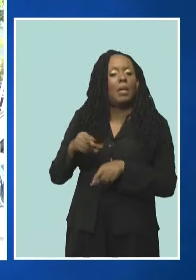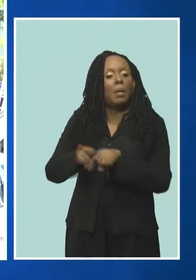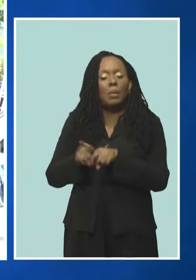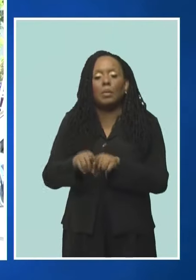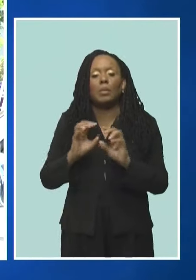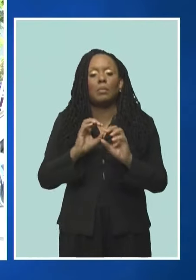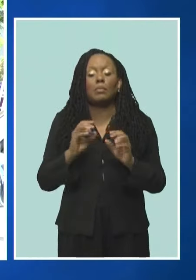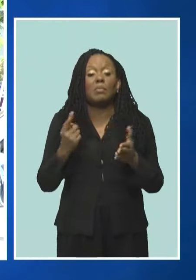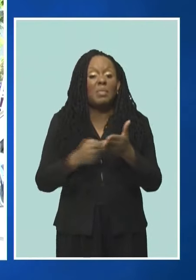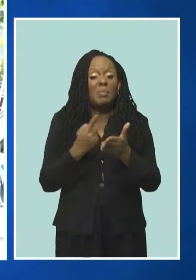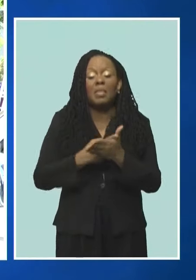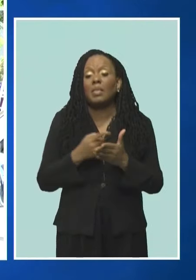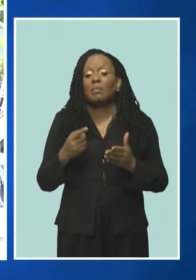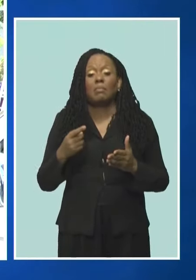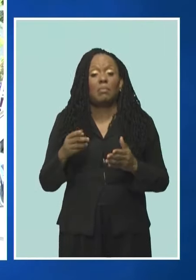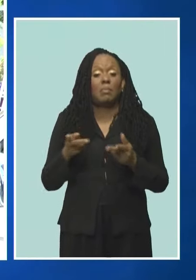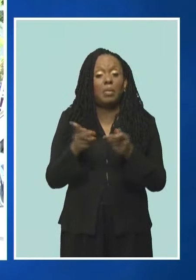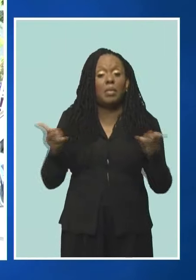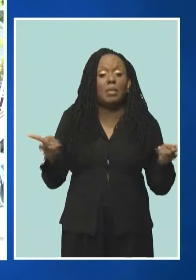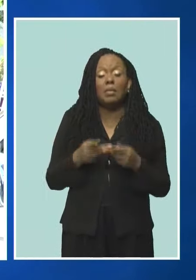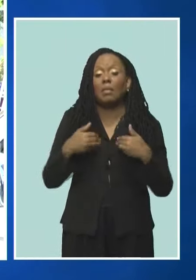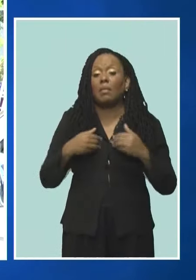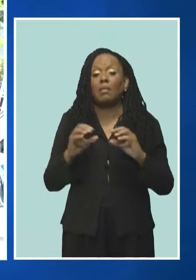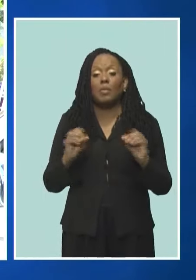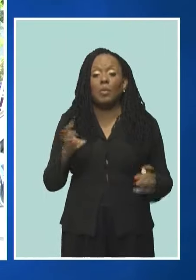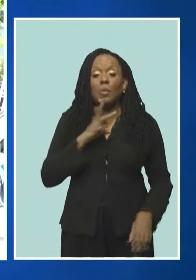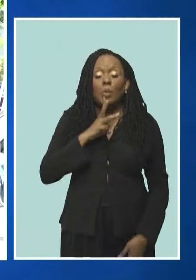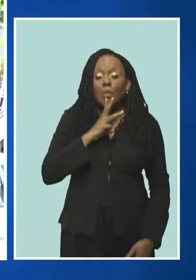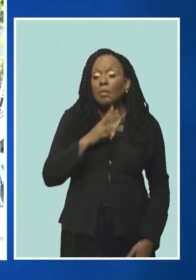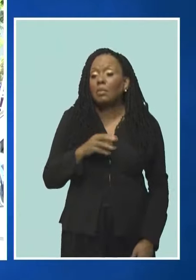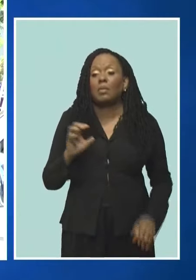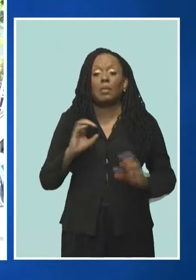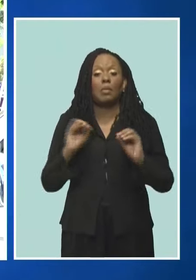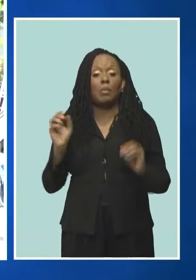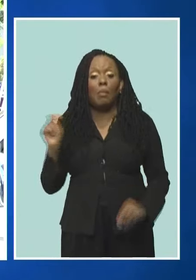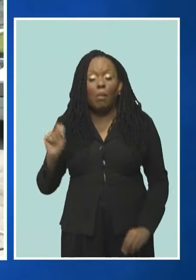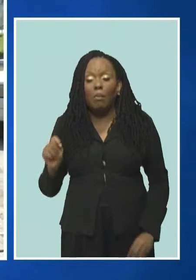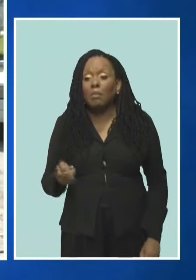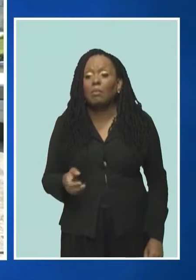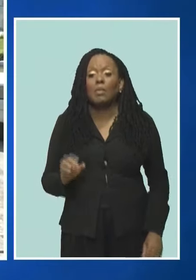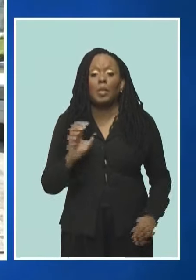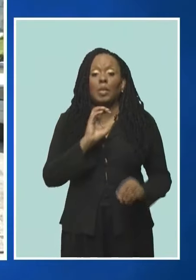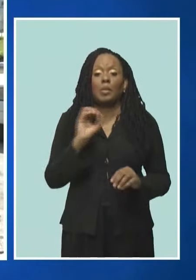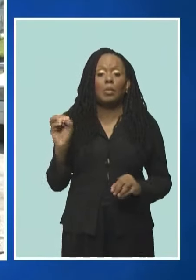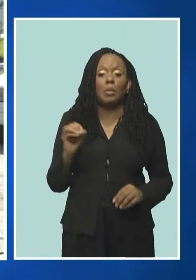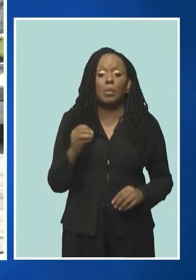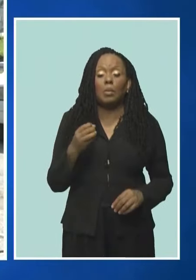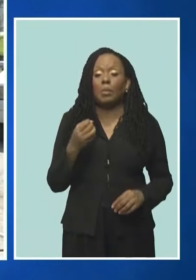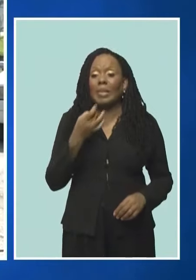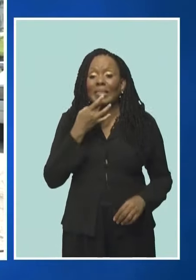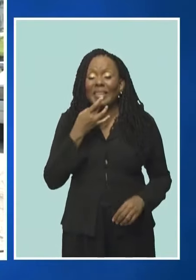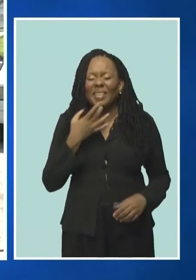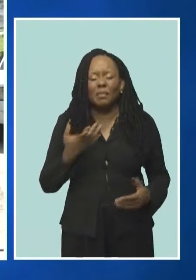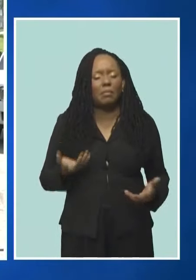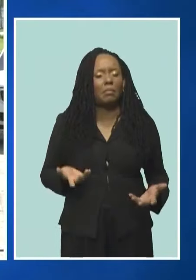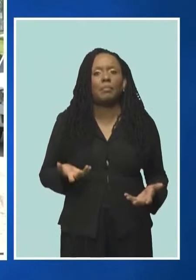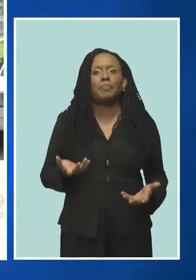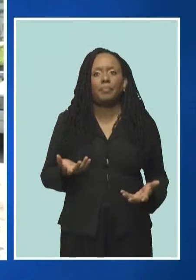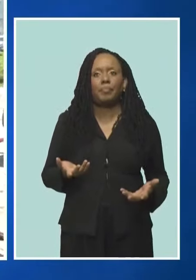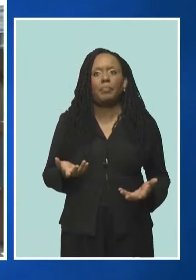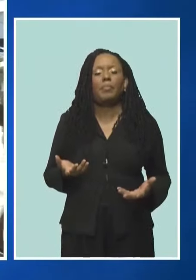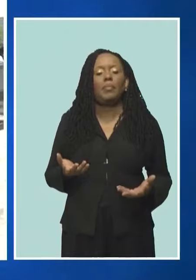instances, no electricity in some instances, no proper toilet facilities for some instances. He says material has not been difficult to